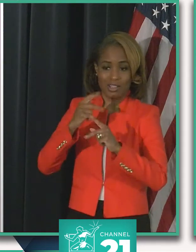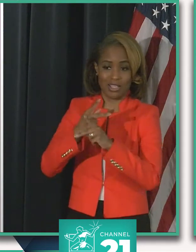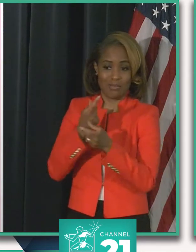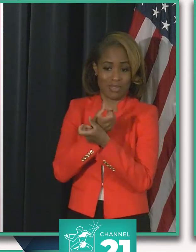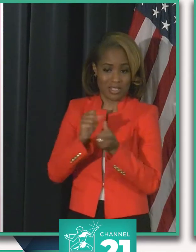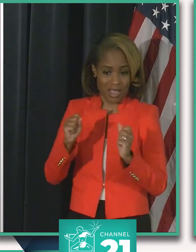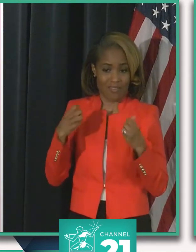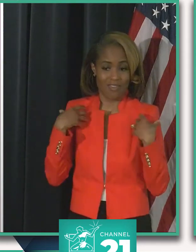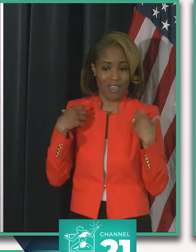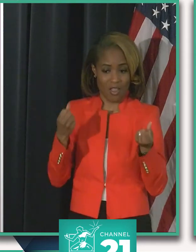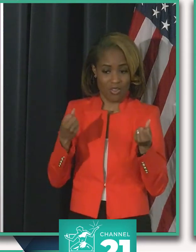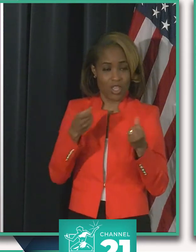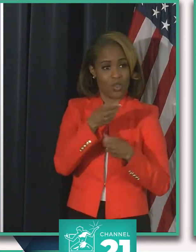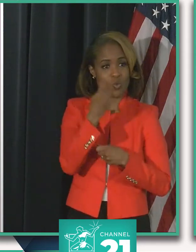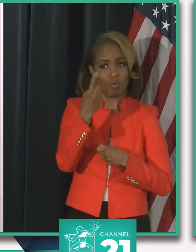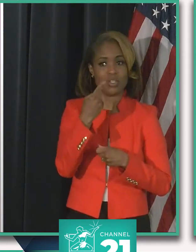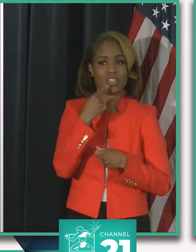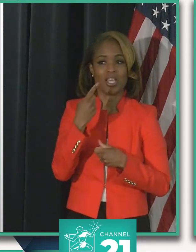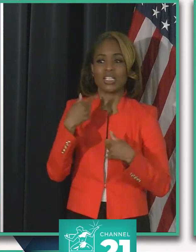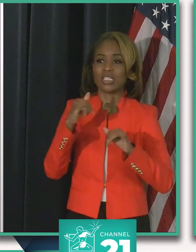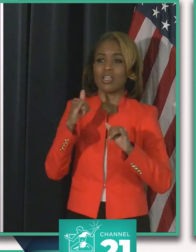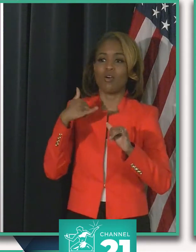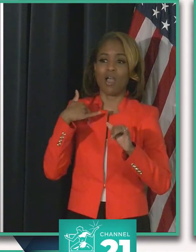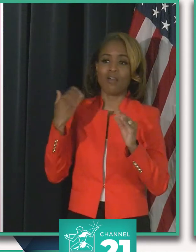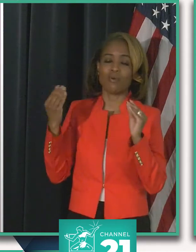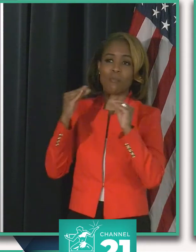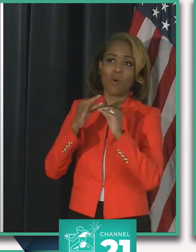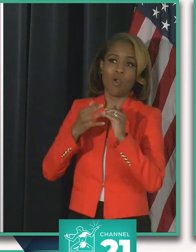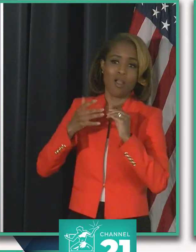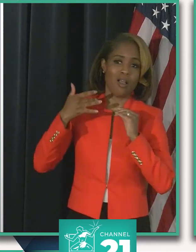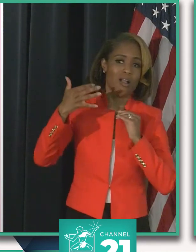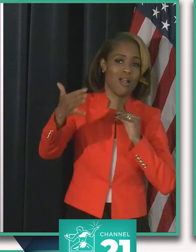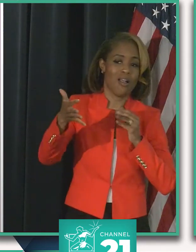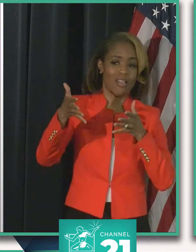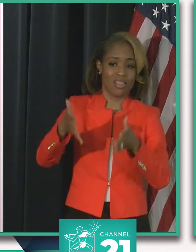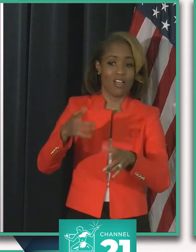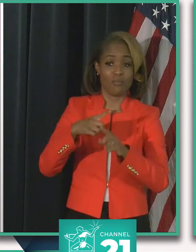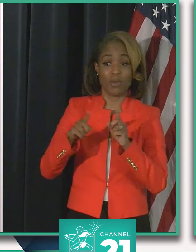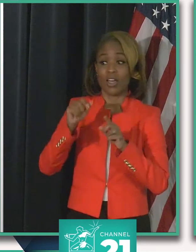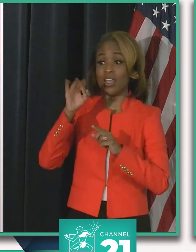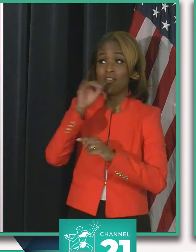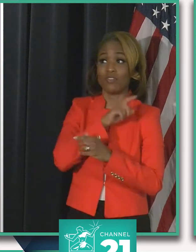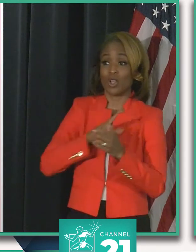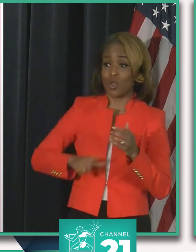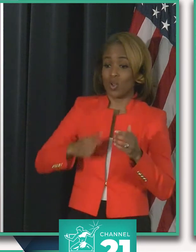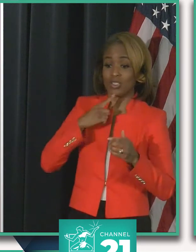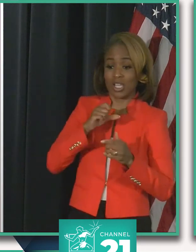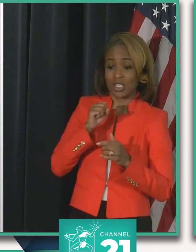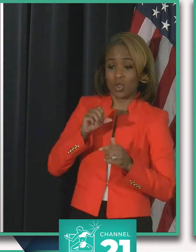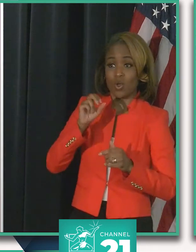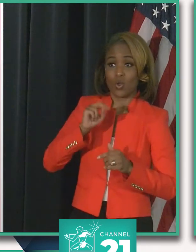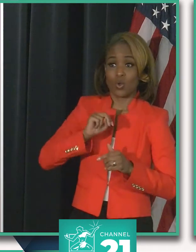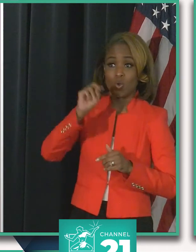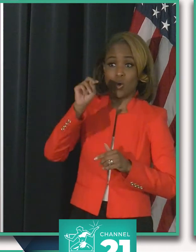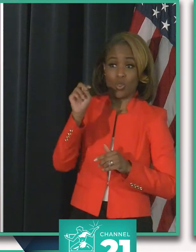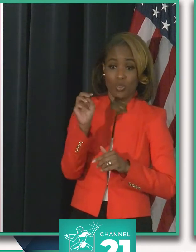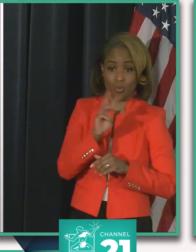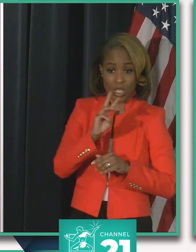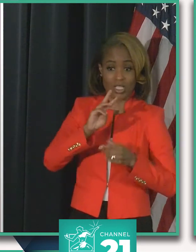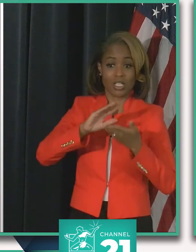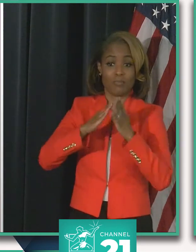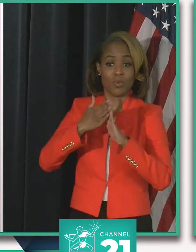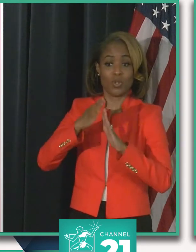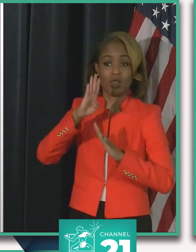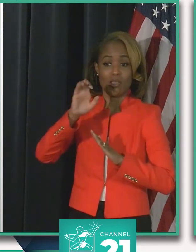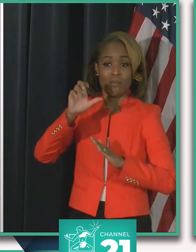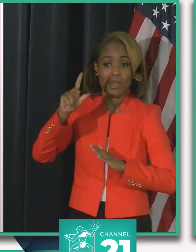I know you always say we have a long ways to go, but as long as the Lord says so, Northwest Community Block Club Association and the